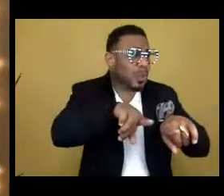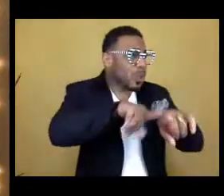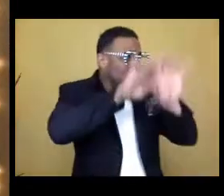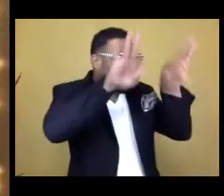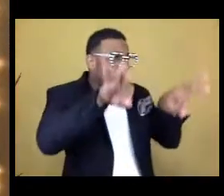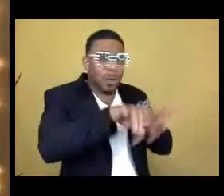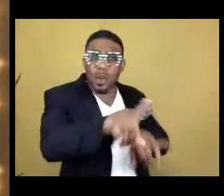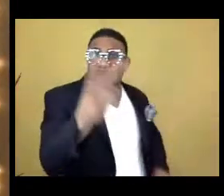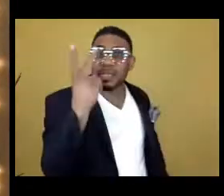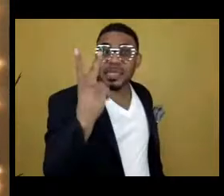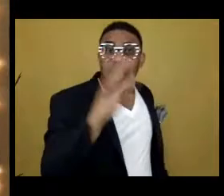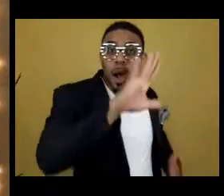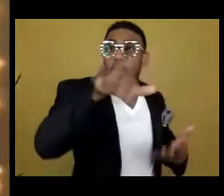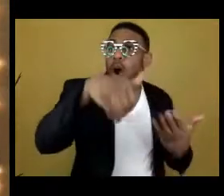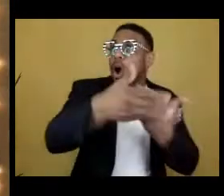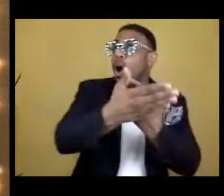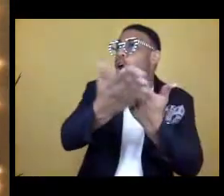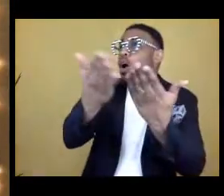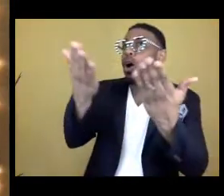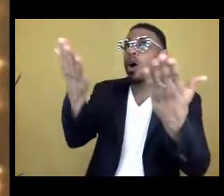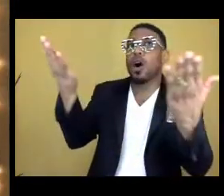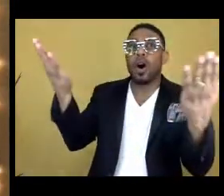the